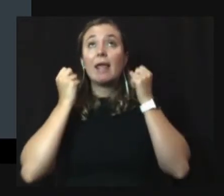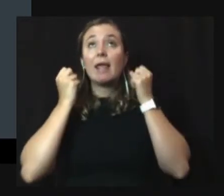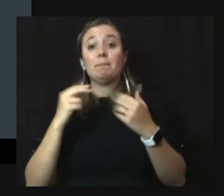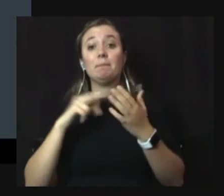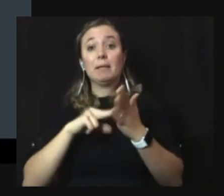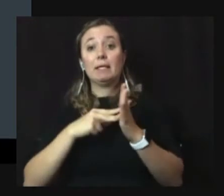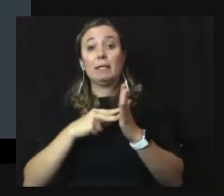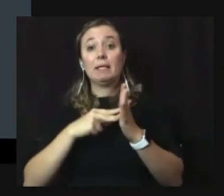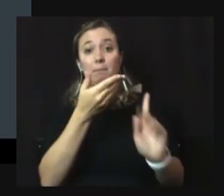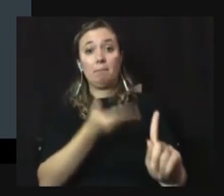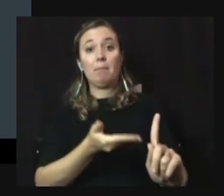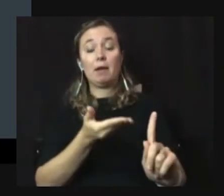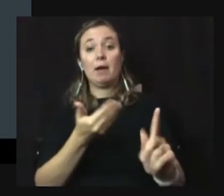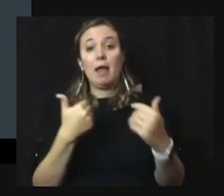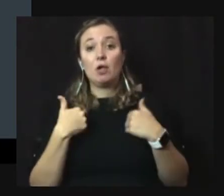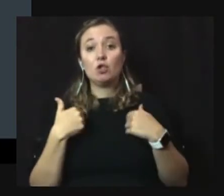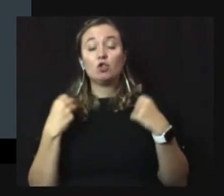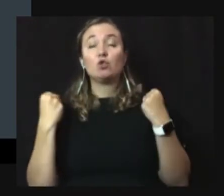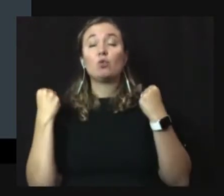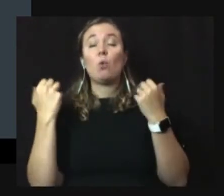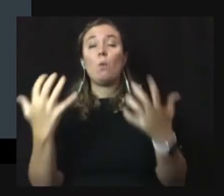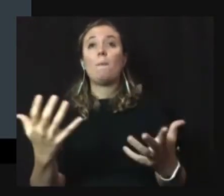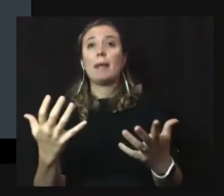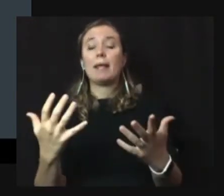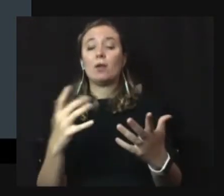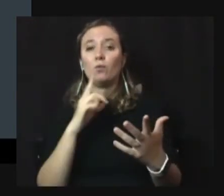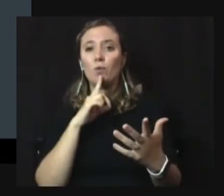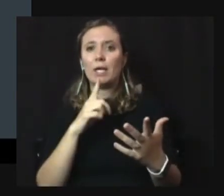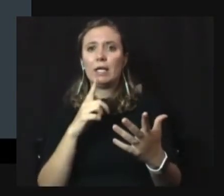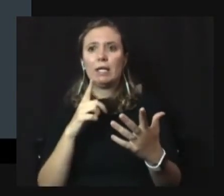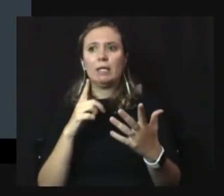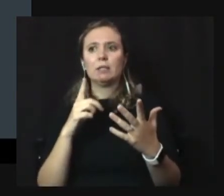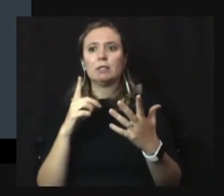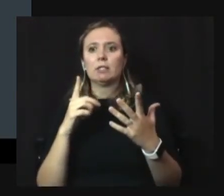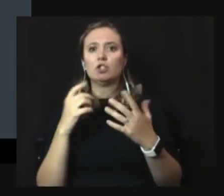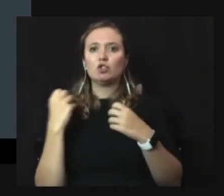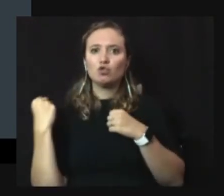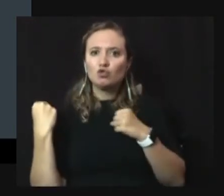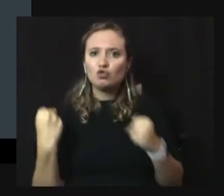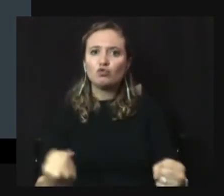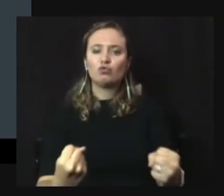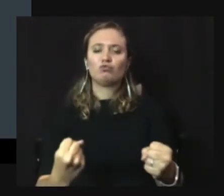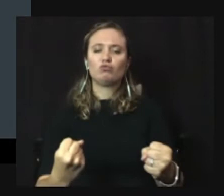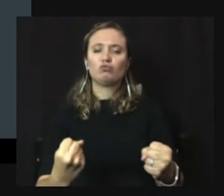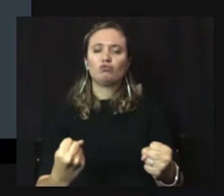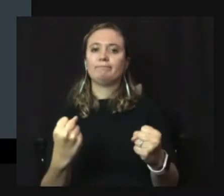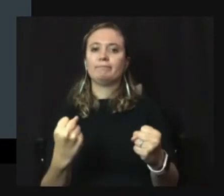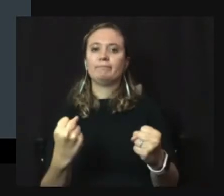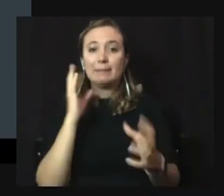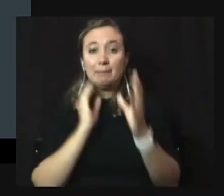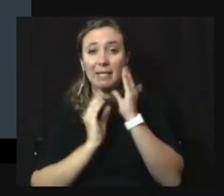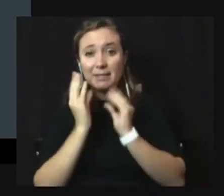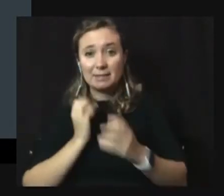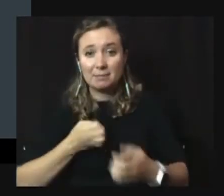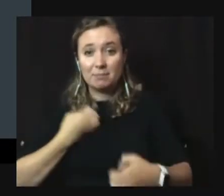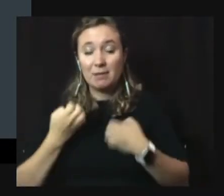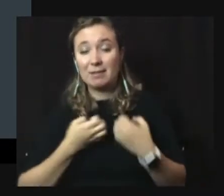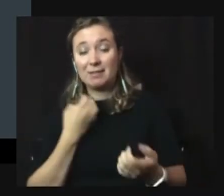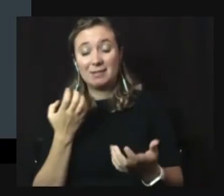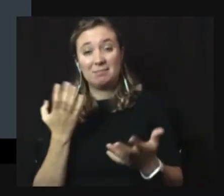many intense, big emotions and experiences that it's